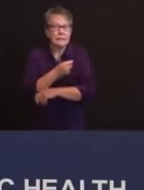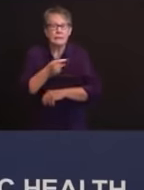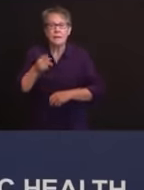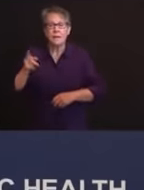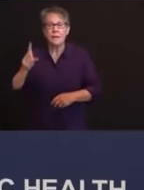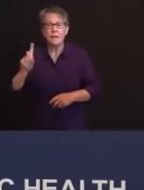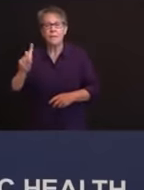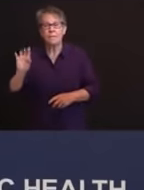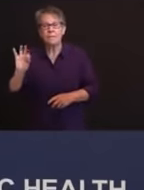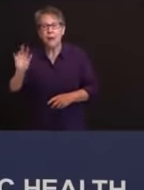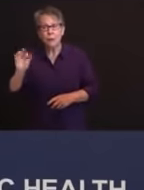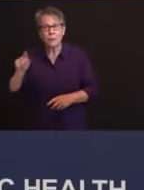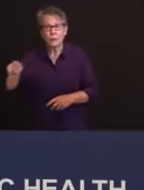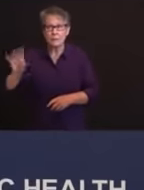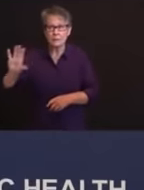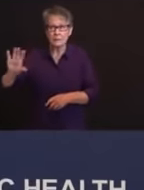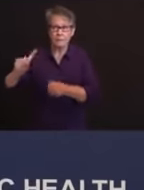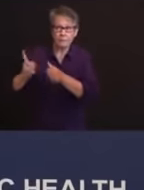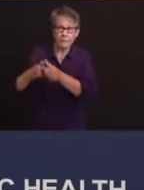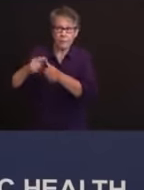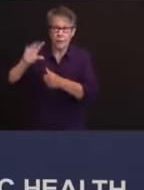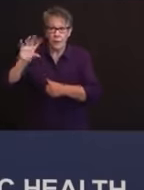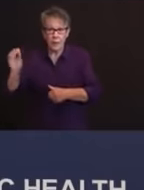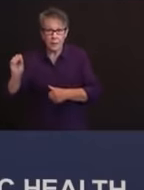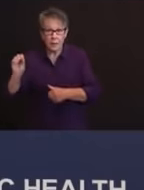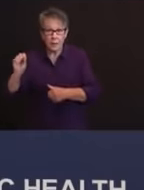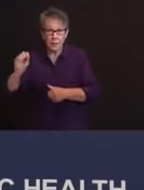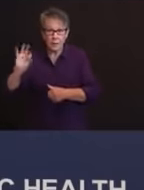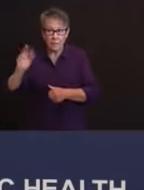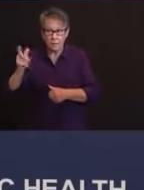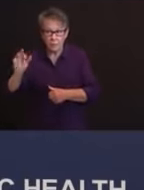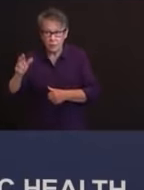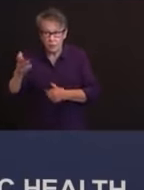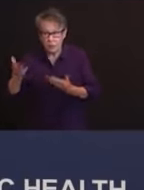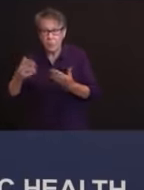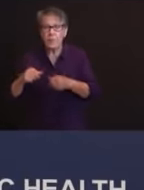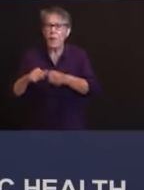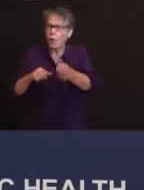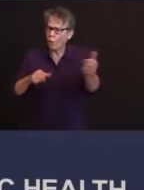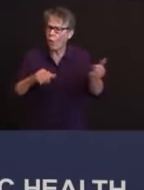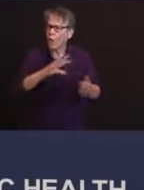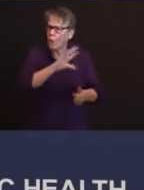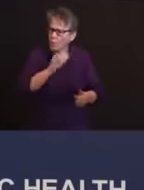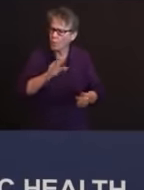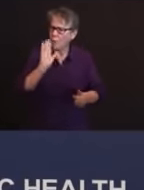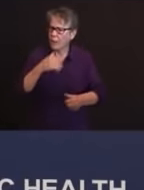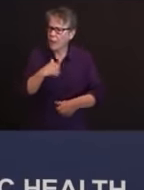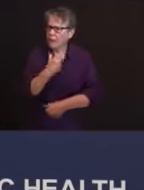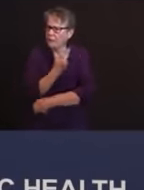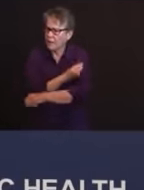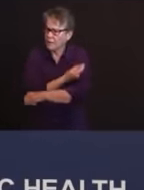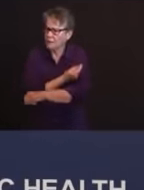thing. They're a two-jab deep freeze, right, Pfizer? Yeah. So